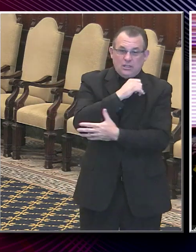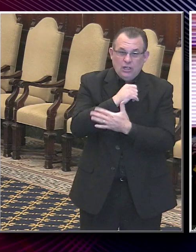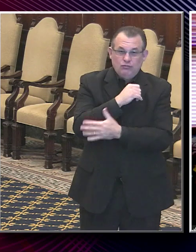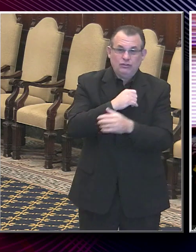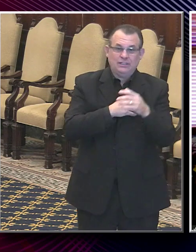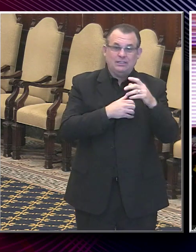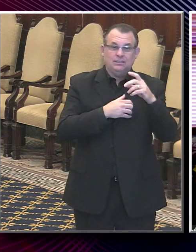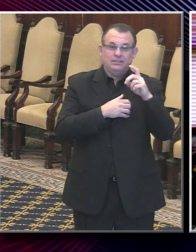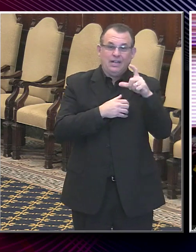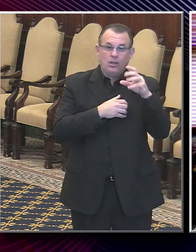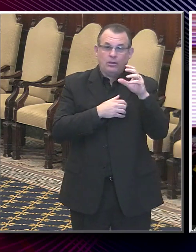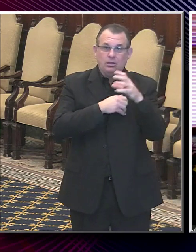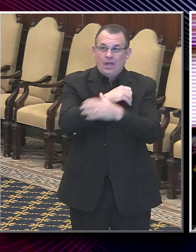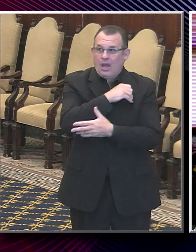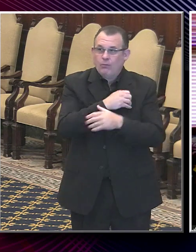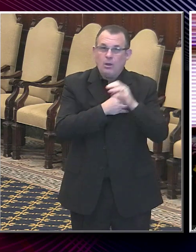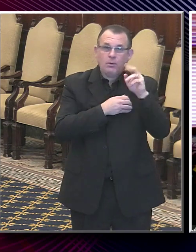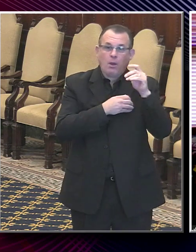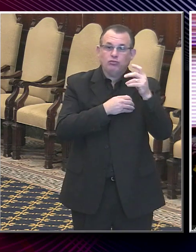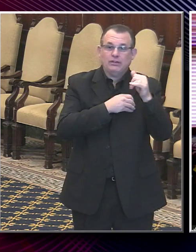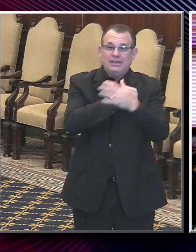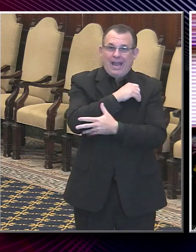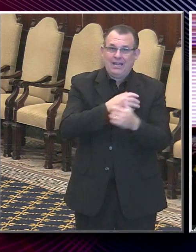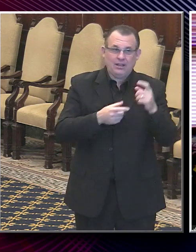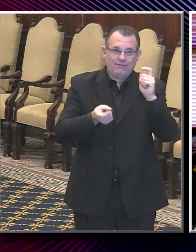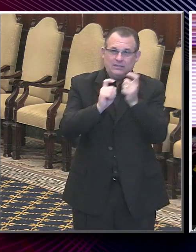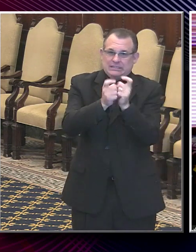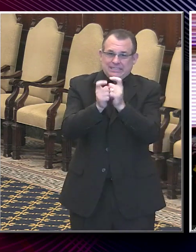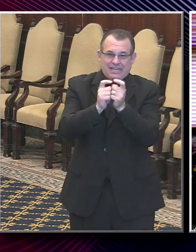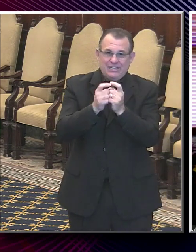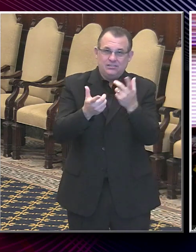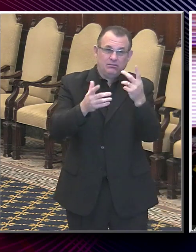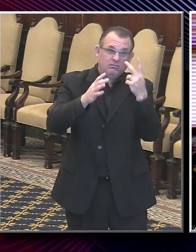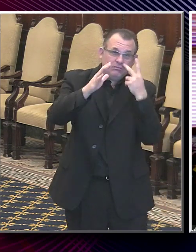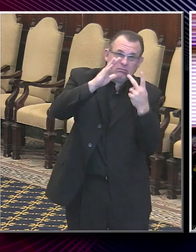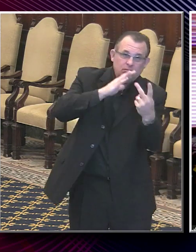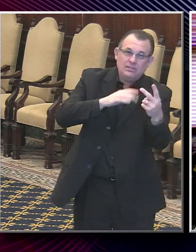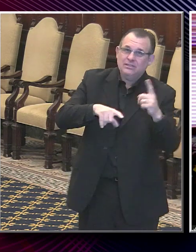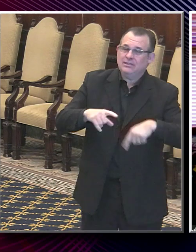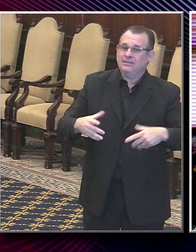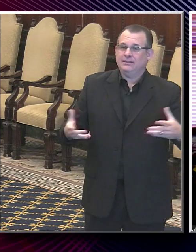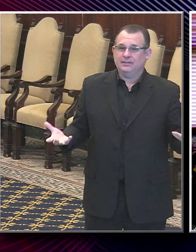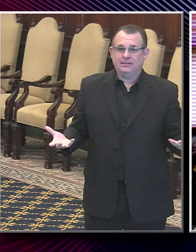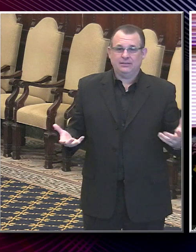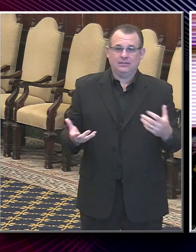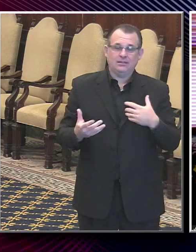I mean, it's difficult. Thank you, sir.